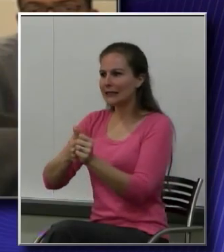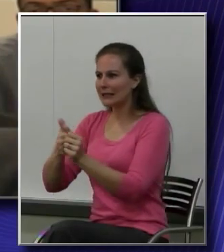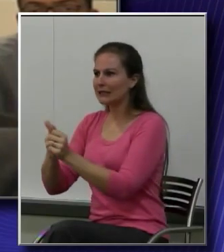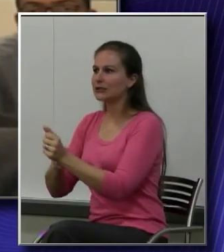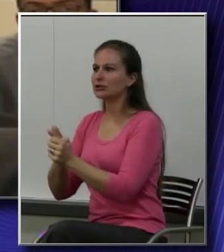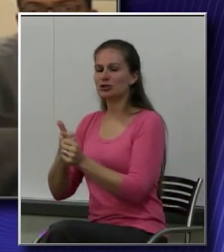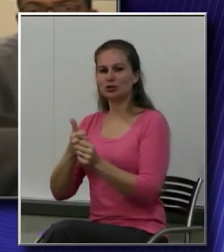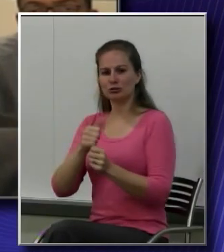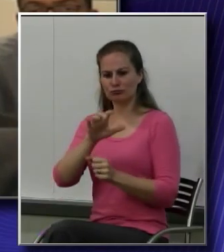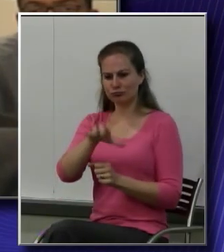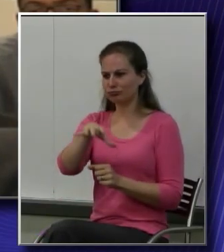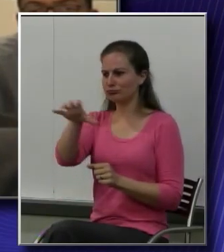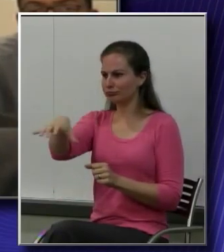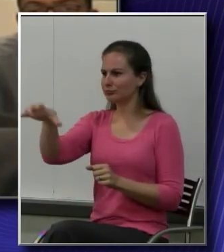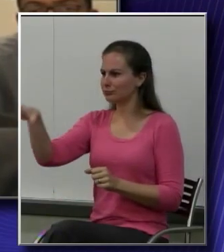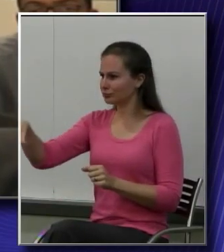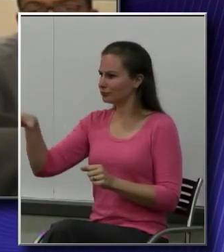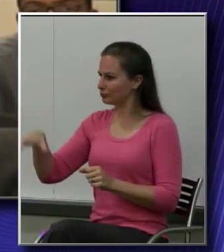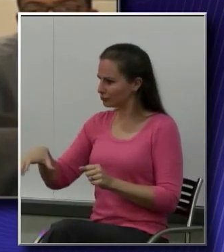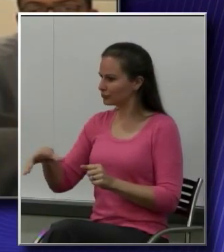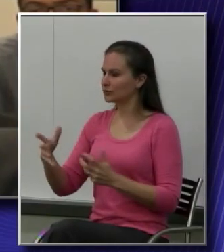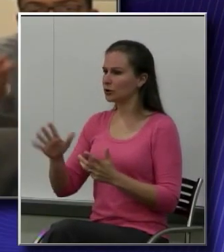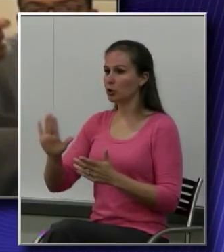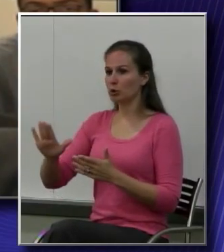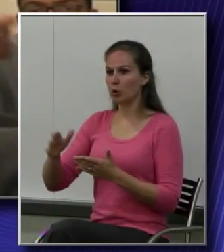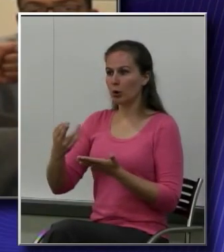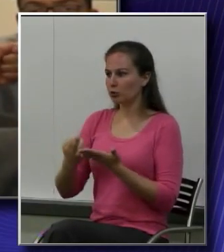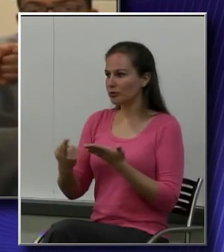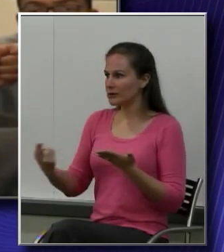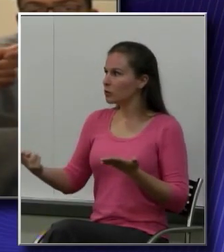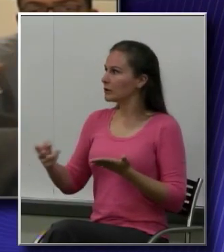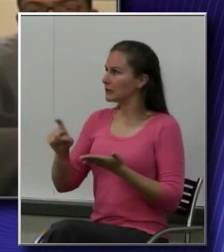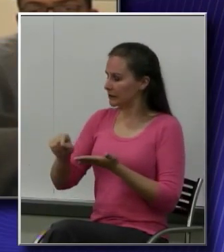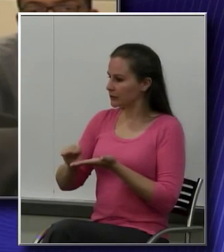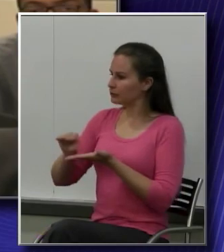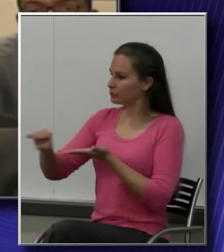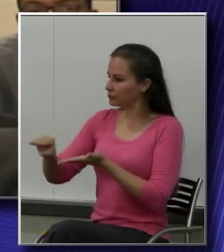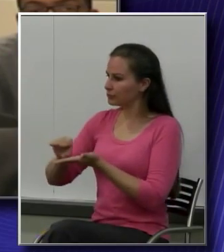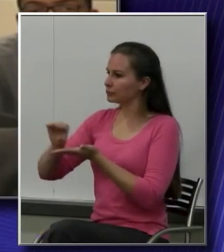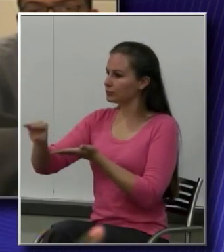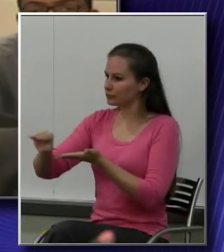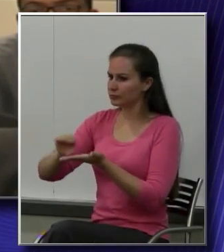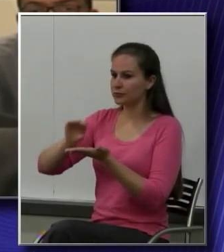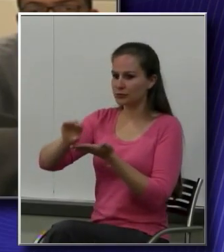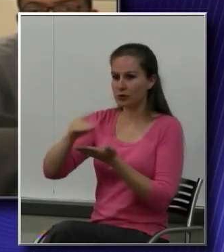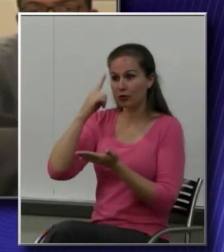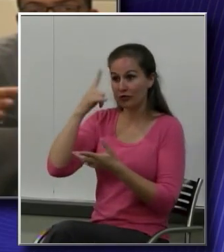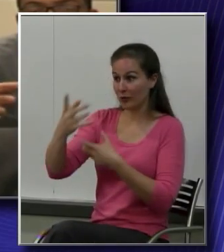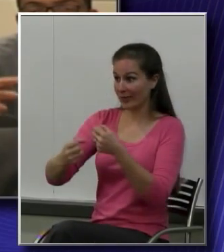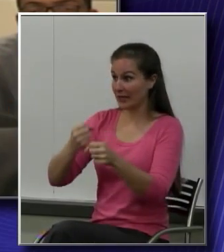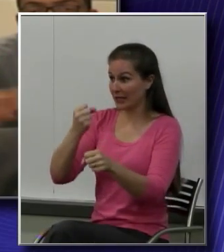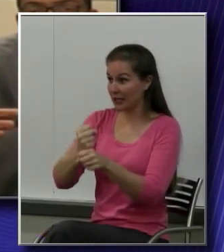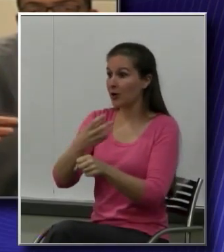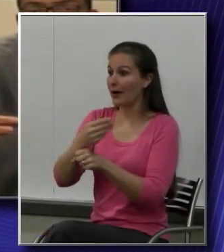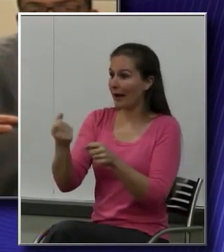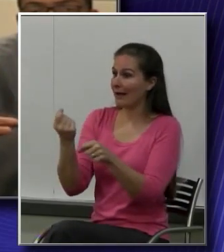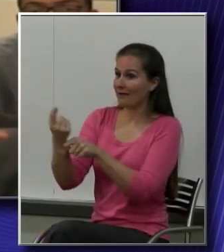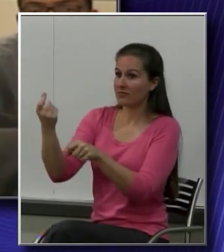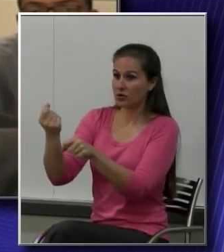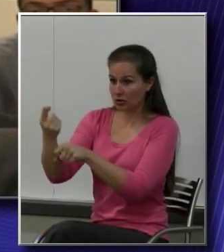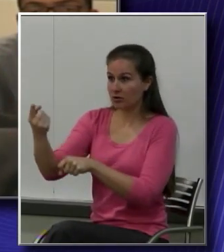are and decide to put your resources, both fiscal and human resources, where your needs are the